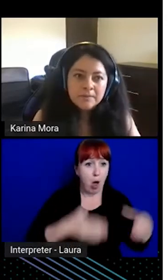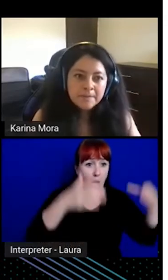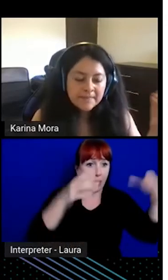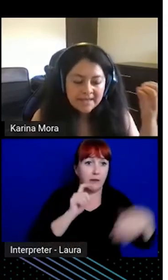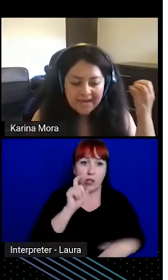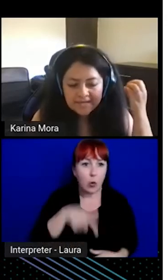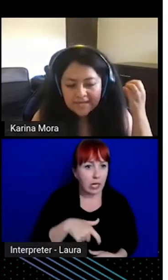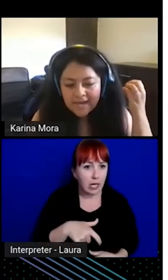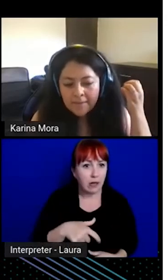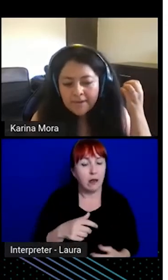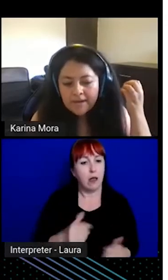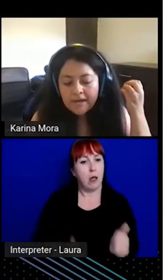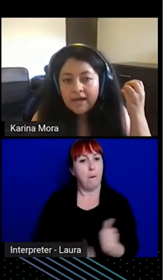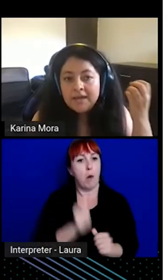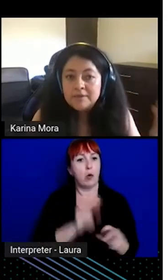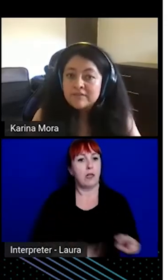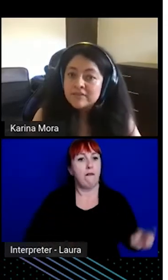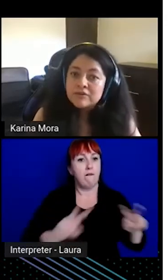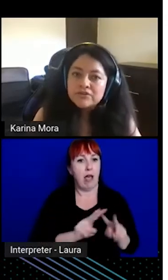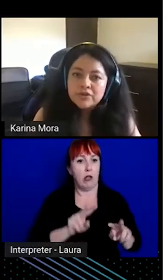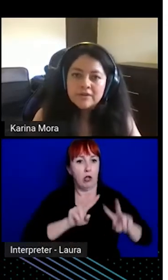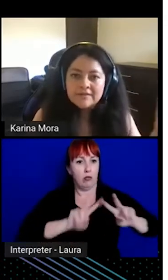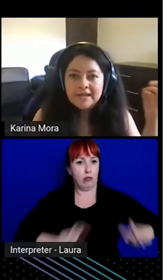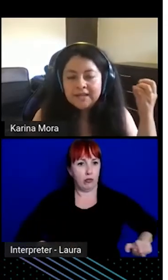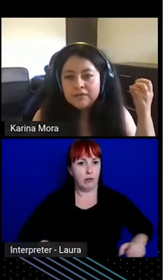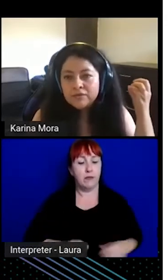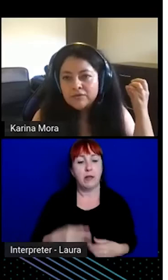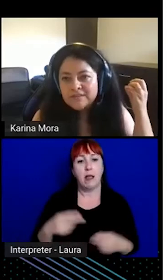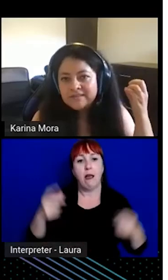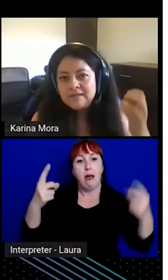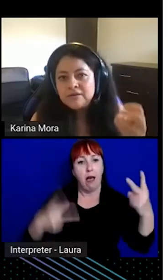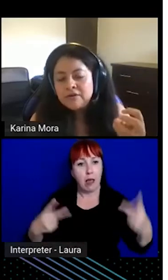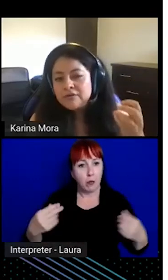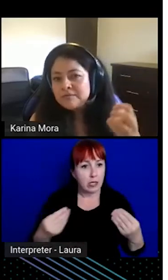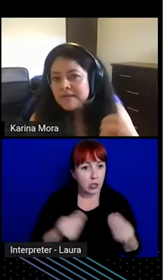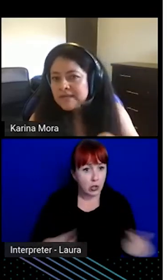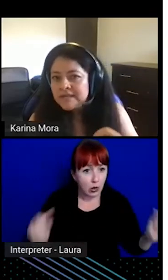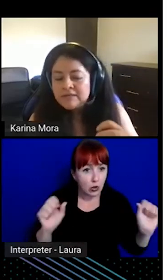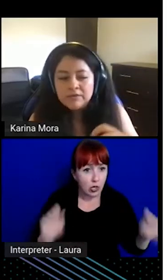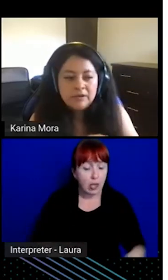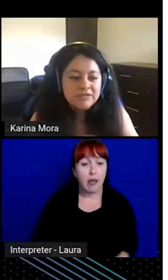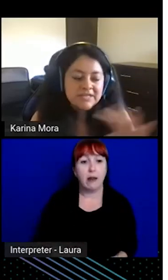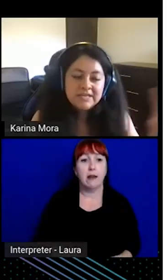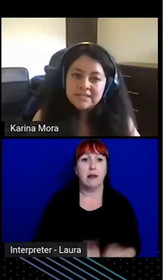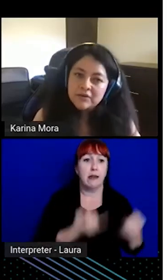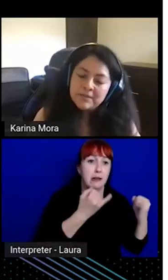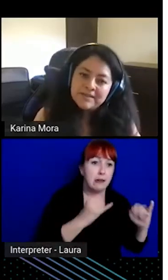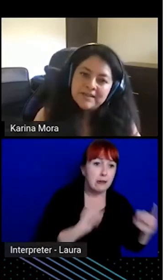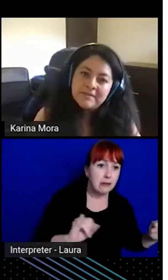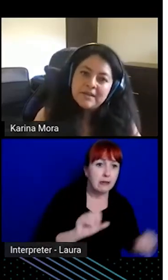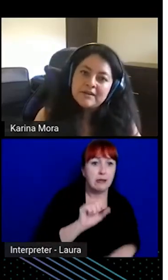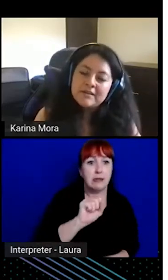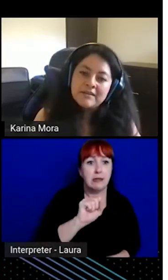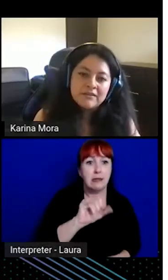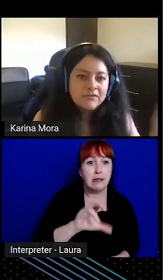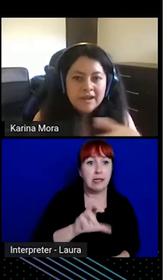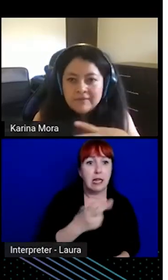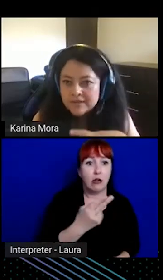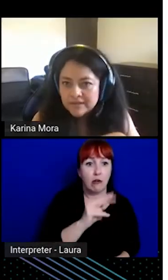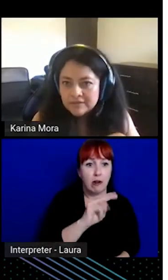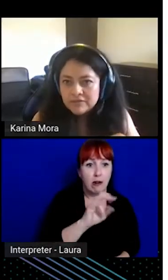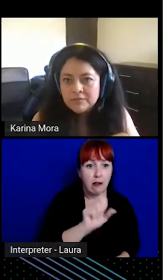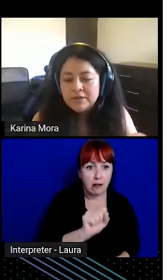value. I can have hybrid solutions. I can use a synchronous mechanism without changing completely my